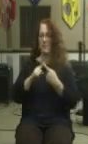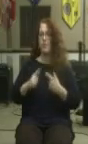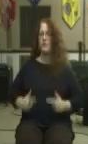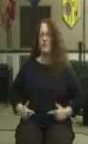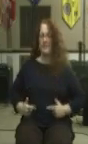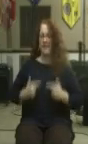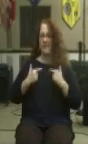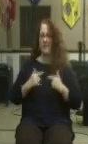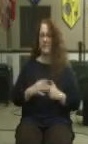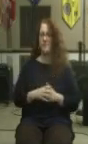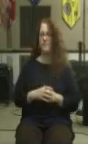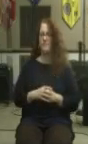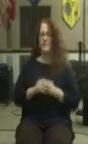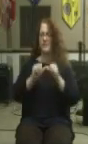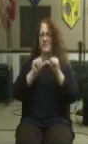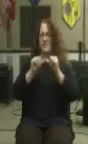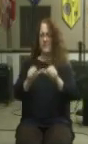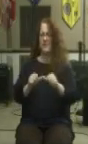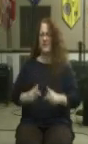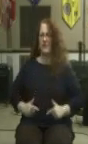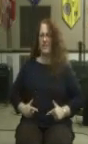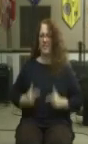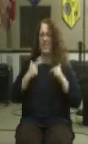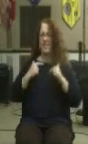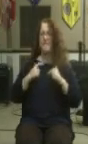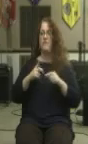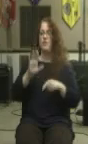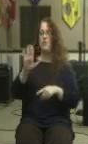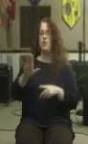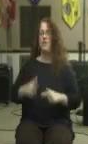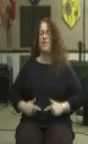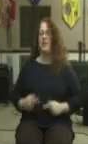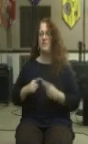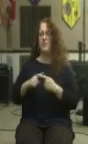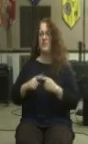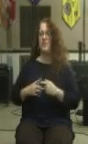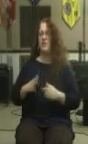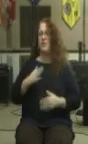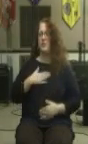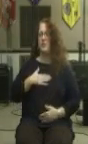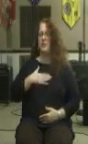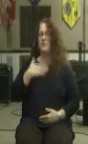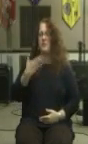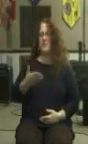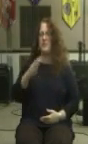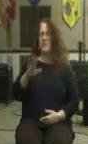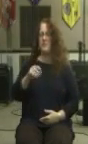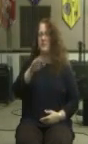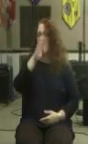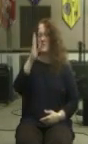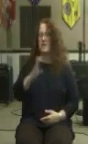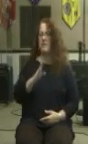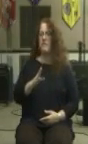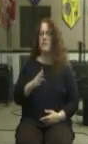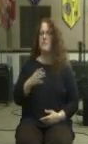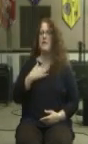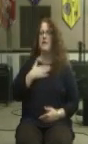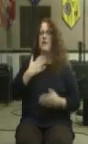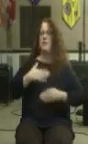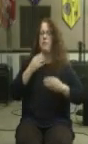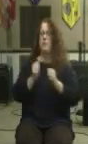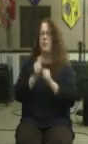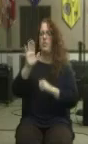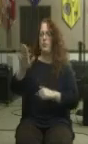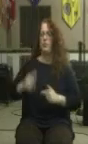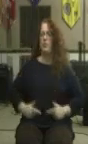You have one life. If you're consistently living your life to please yourself, you'll never be satisfied with your